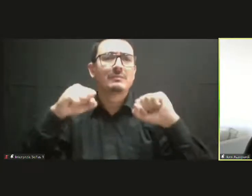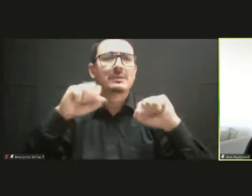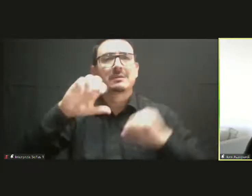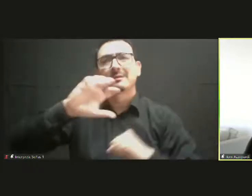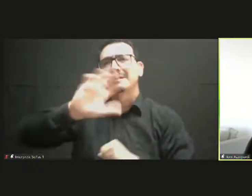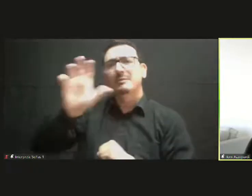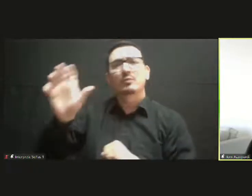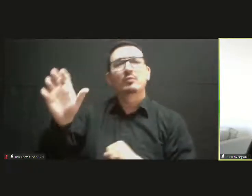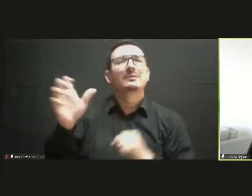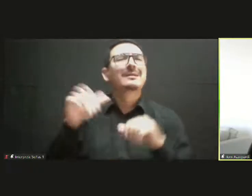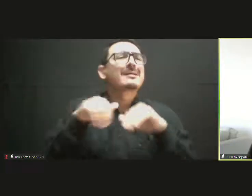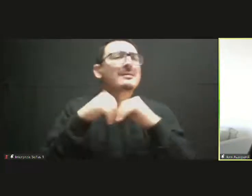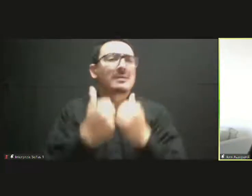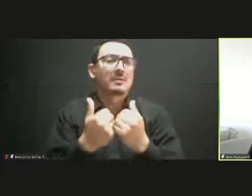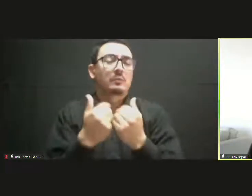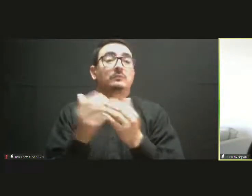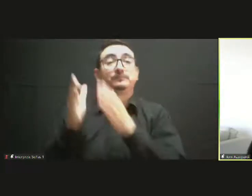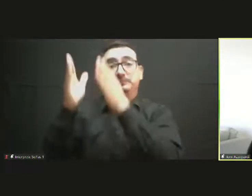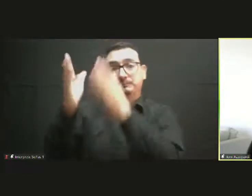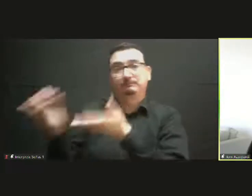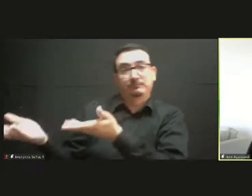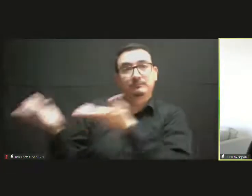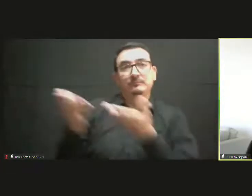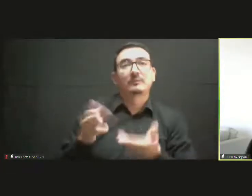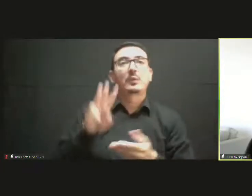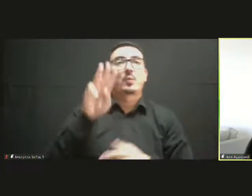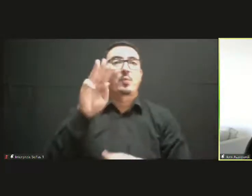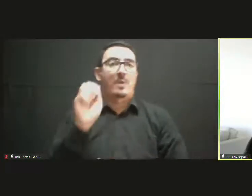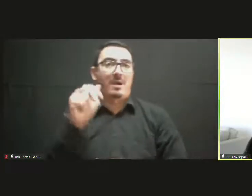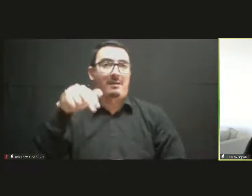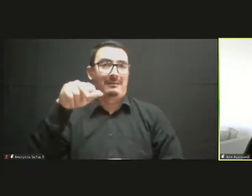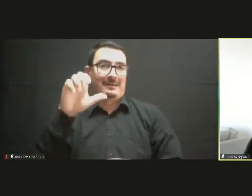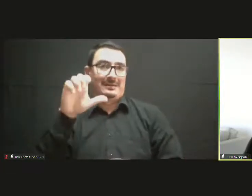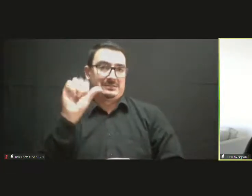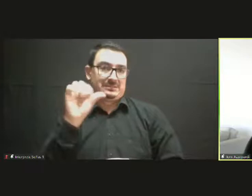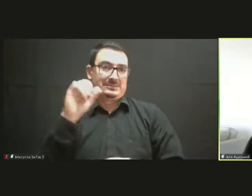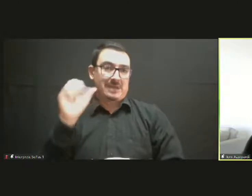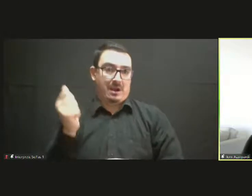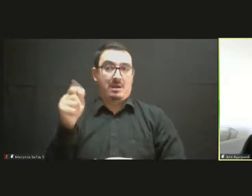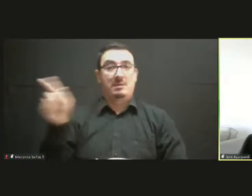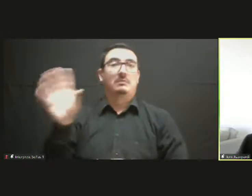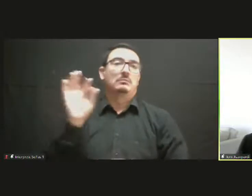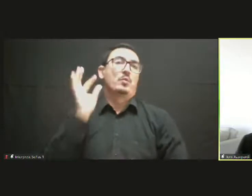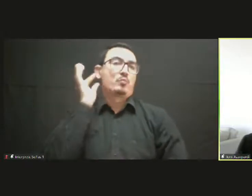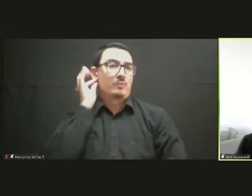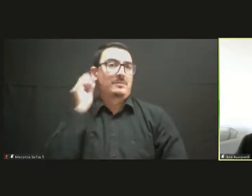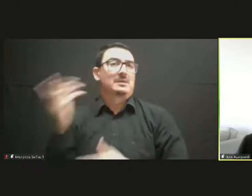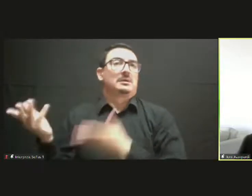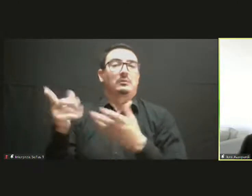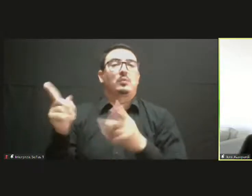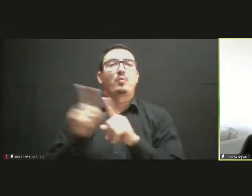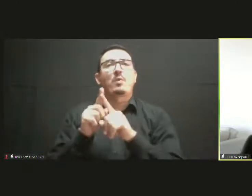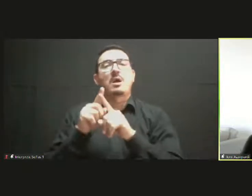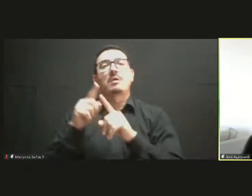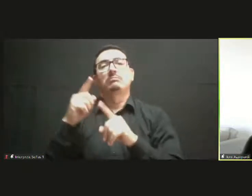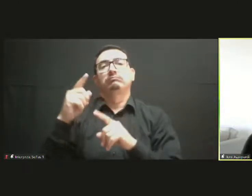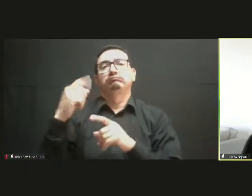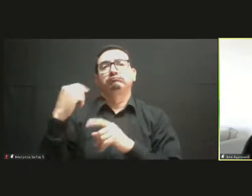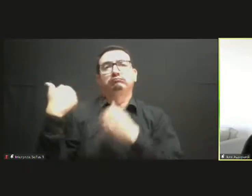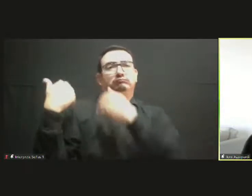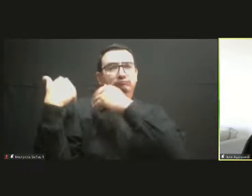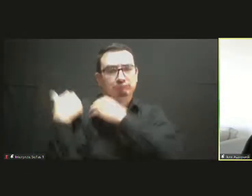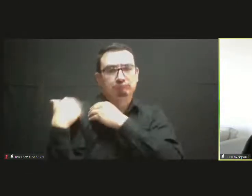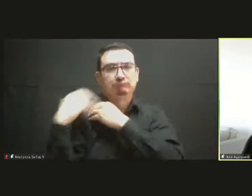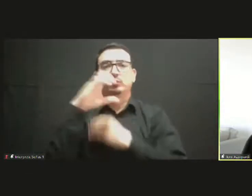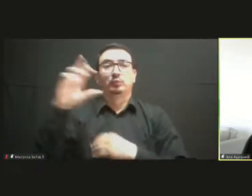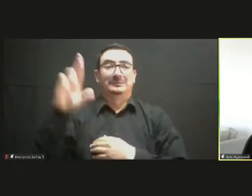Agency, CINDE. From the Dominican Republic, we have Elena Rosario, Director for Trade Policy at the Ministry of Industry, Trade